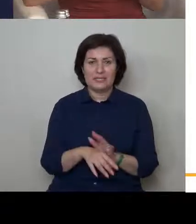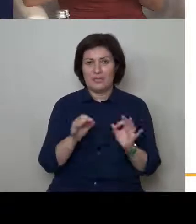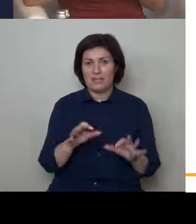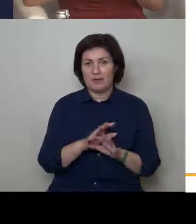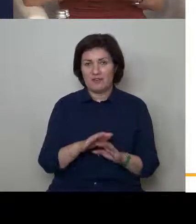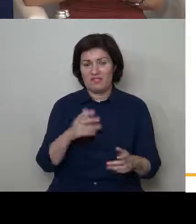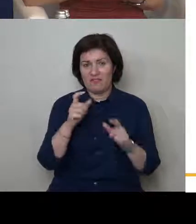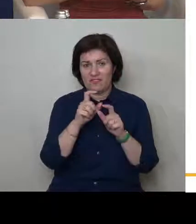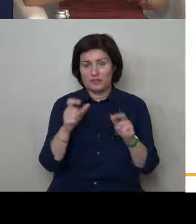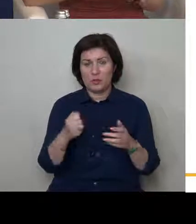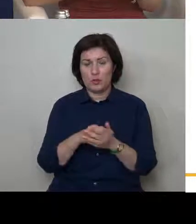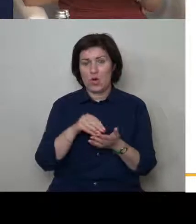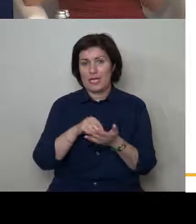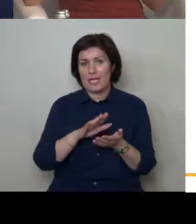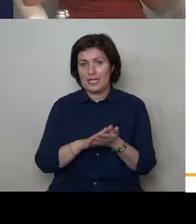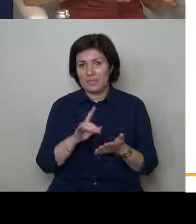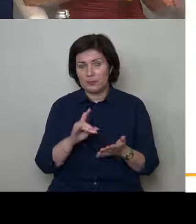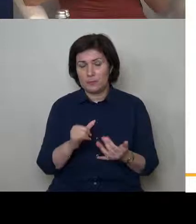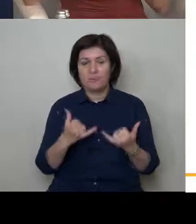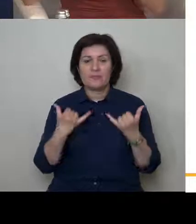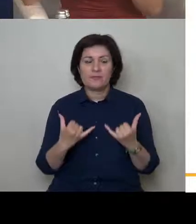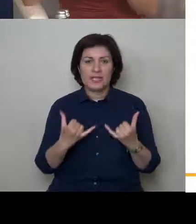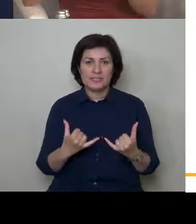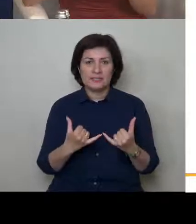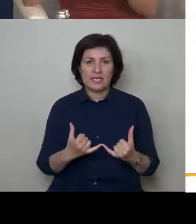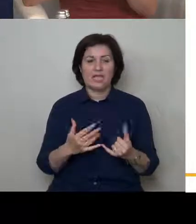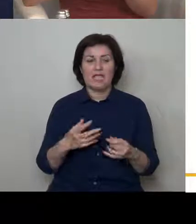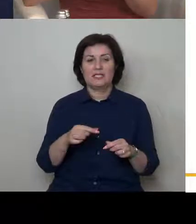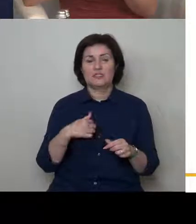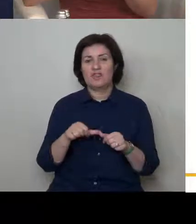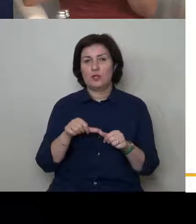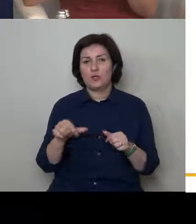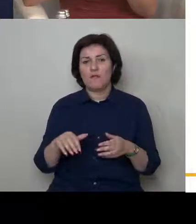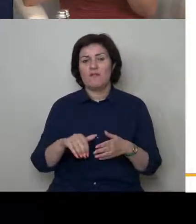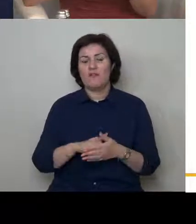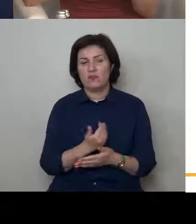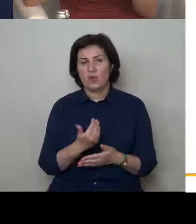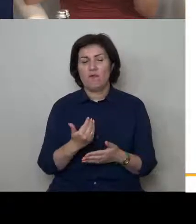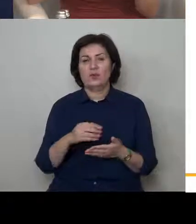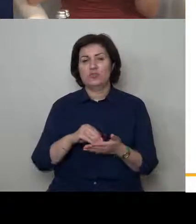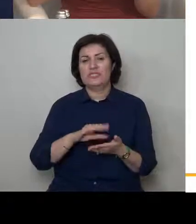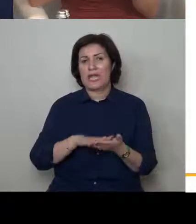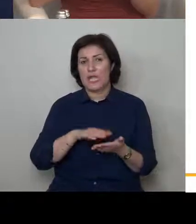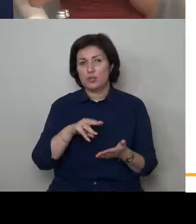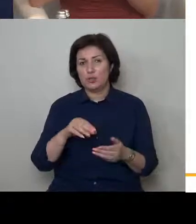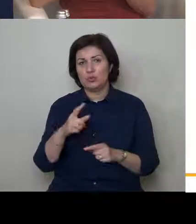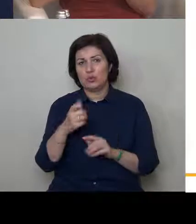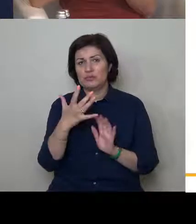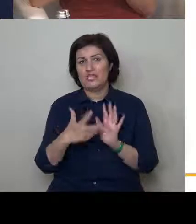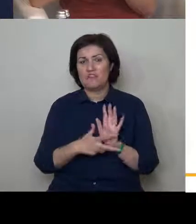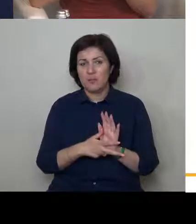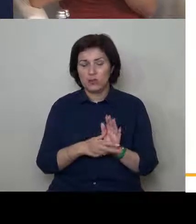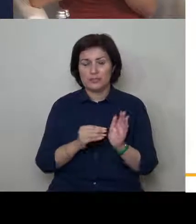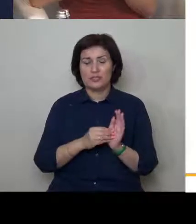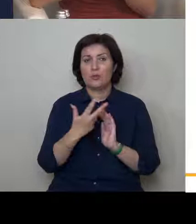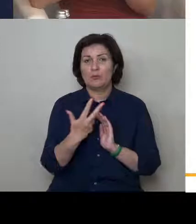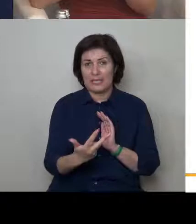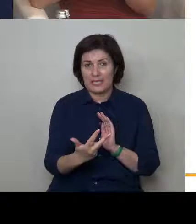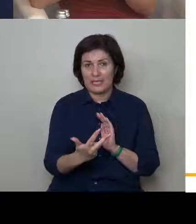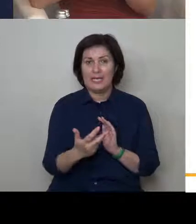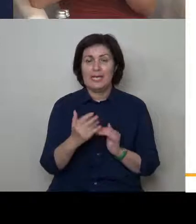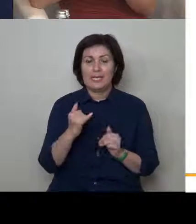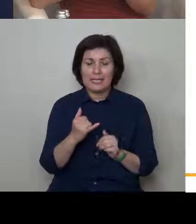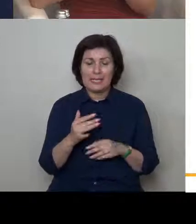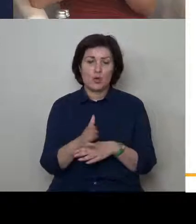have that provision jointly with introducing incorrect information to the register. Now it has been separated as